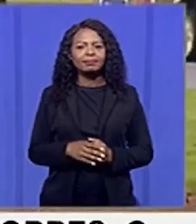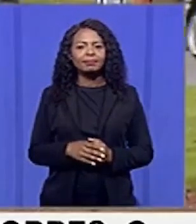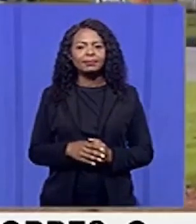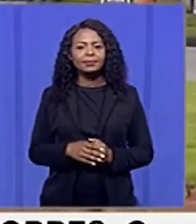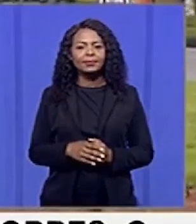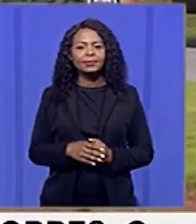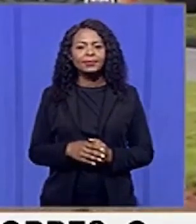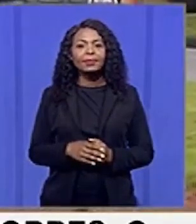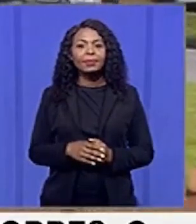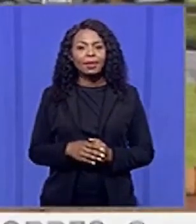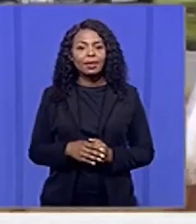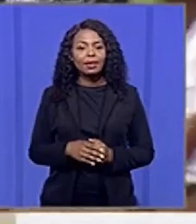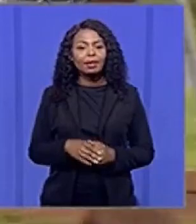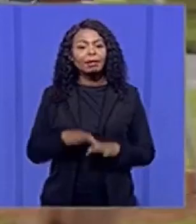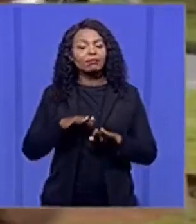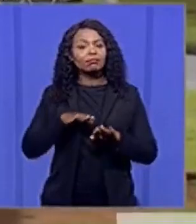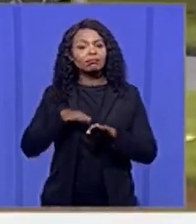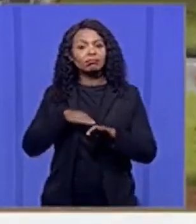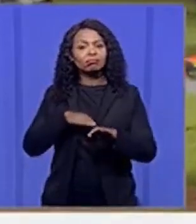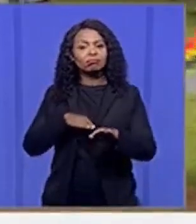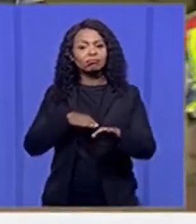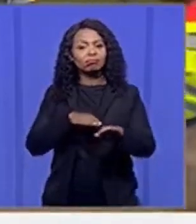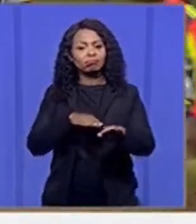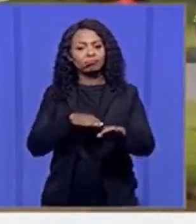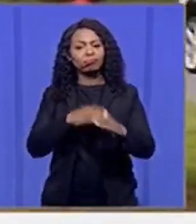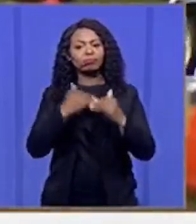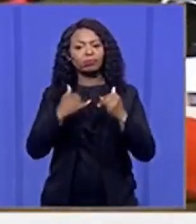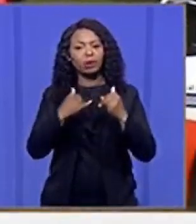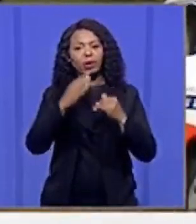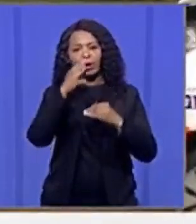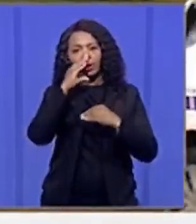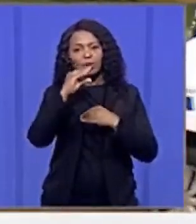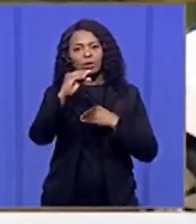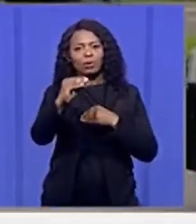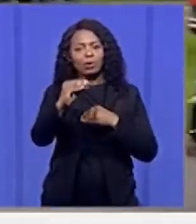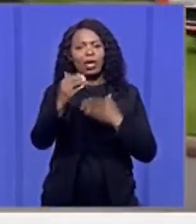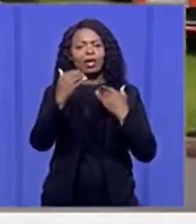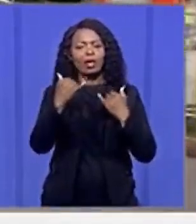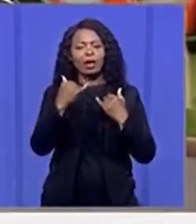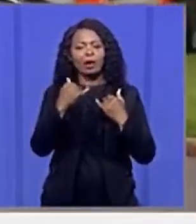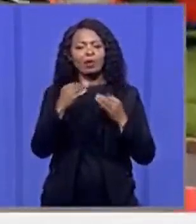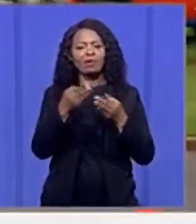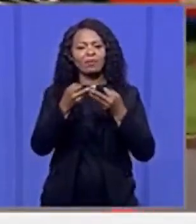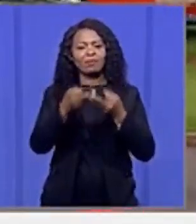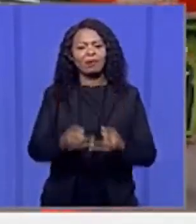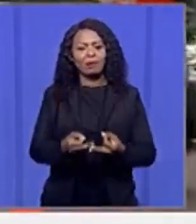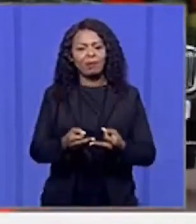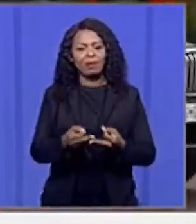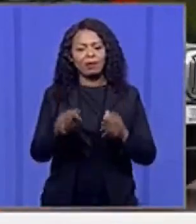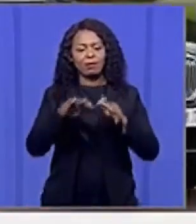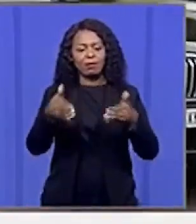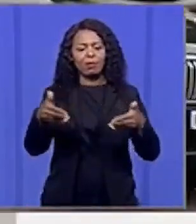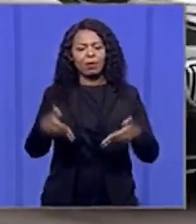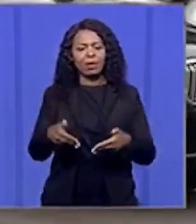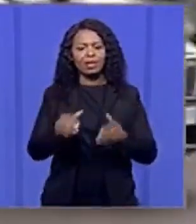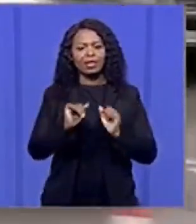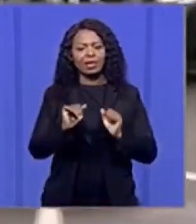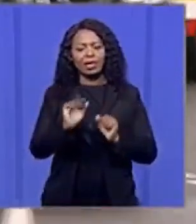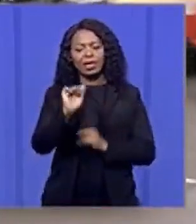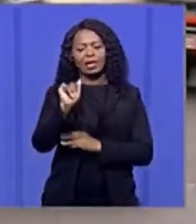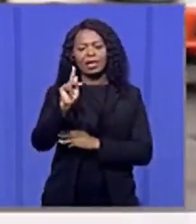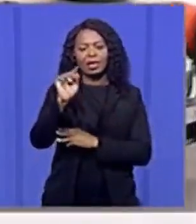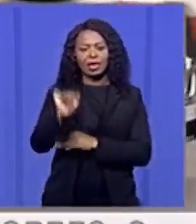Mokoloko wa dikoloi di eteletswe pele ke hese e rweleng setopo sa ga AKA. Tirelo e ne le tleletse fela ba lelapa, ditsala